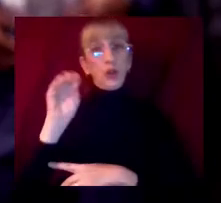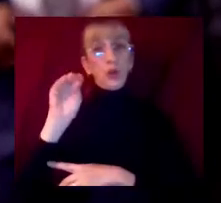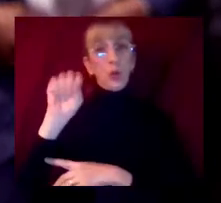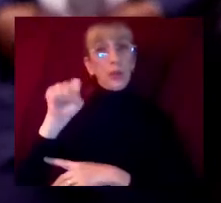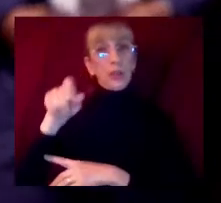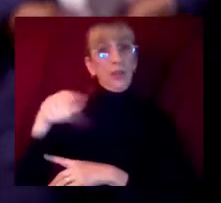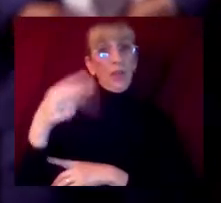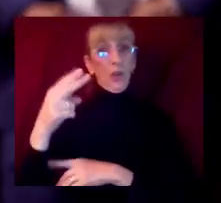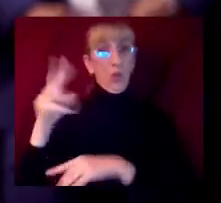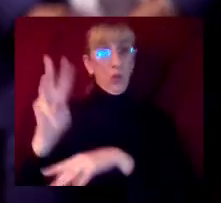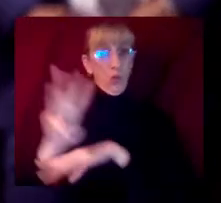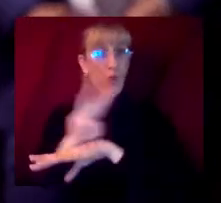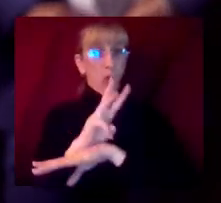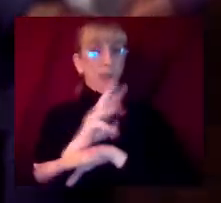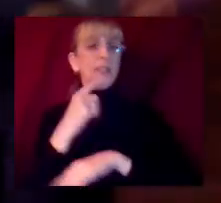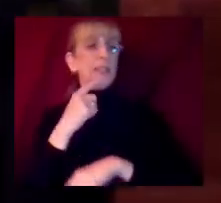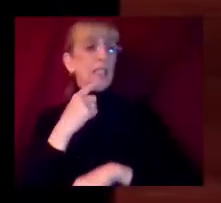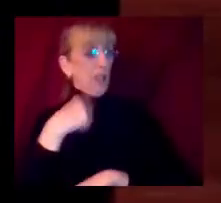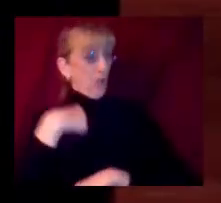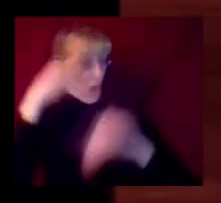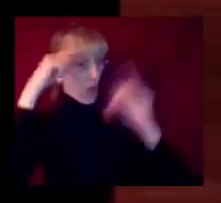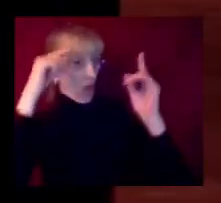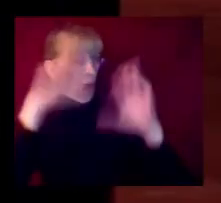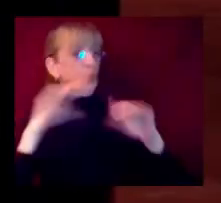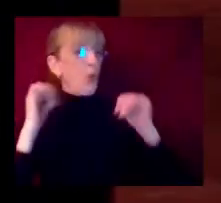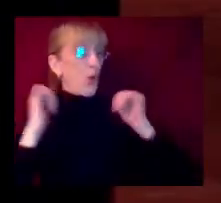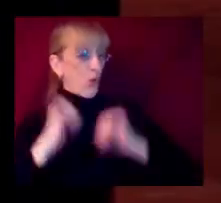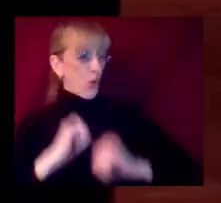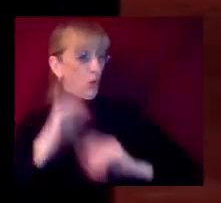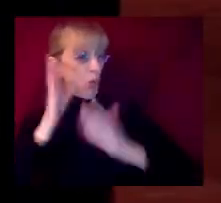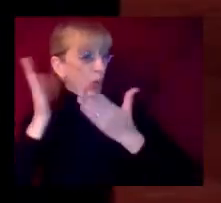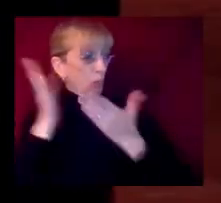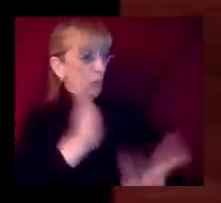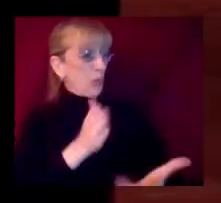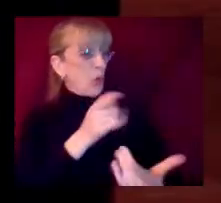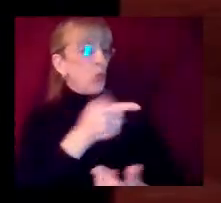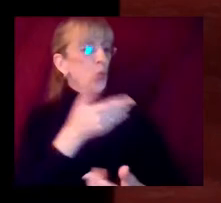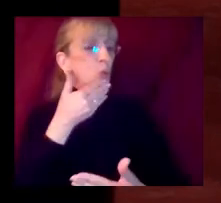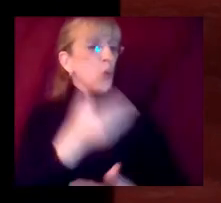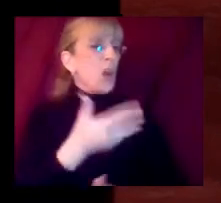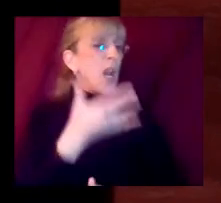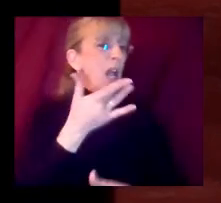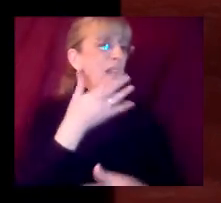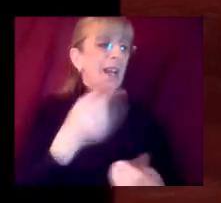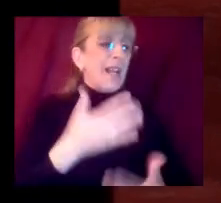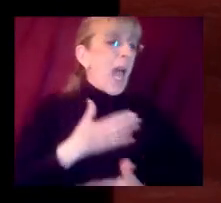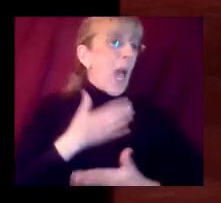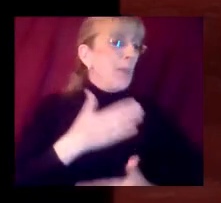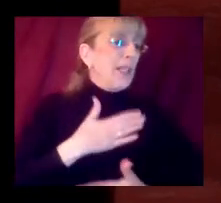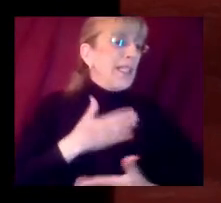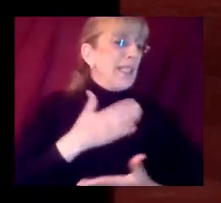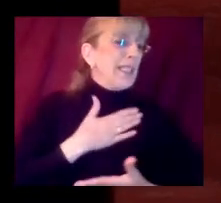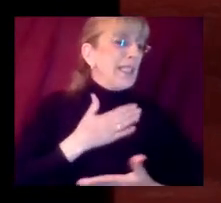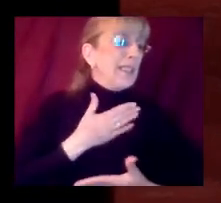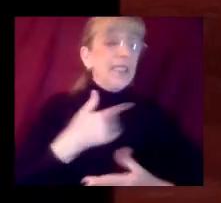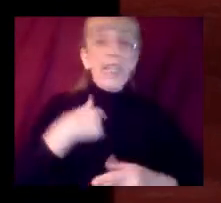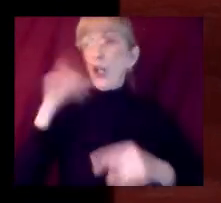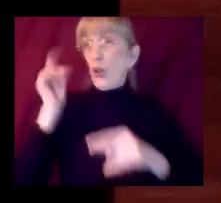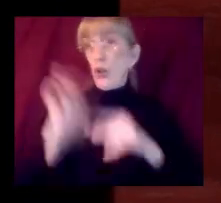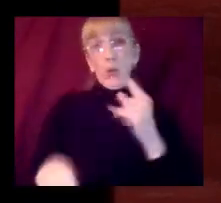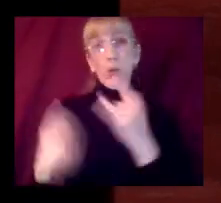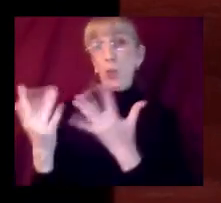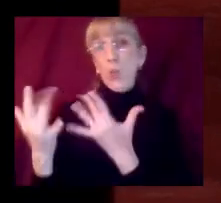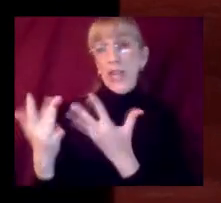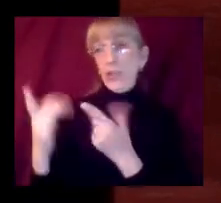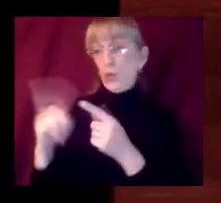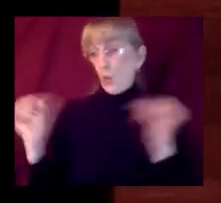said, I hope this coat will bring you good luck and happiness, and I just couldn't wait to wear